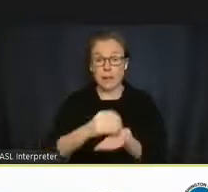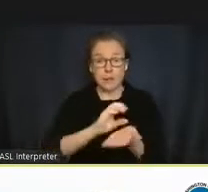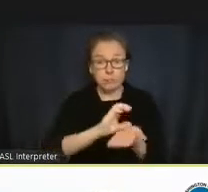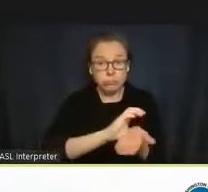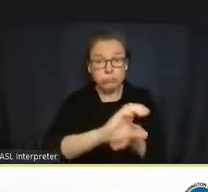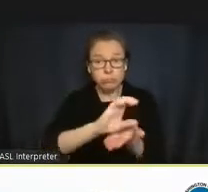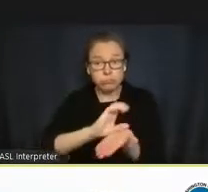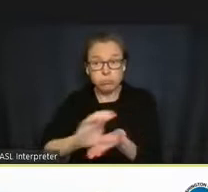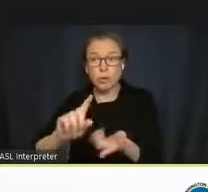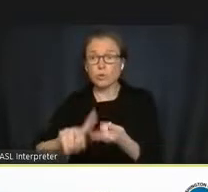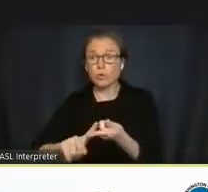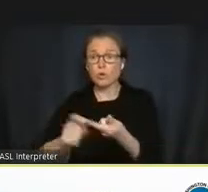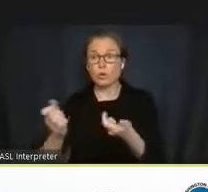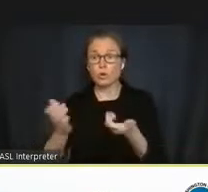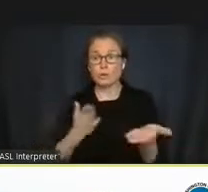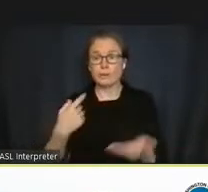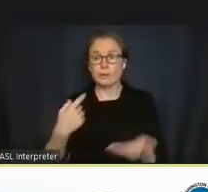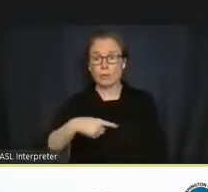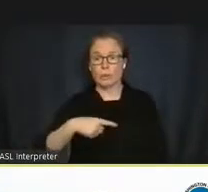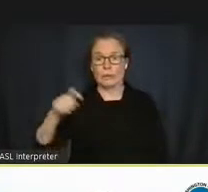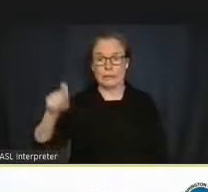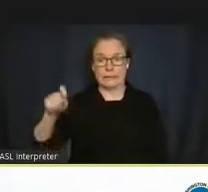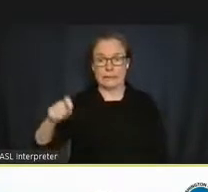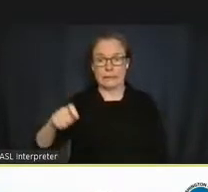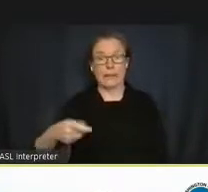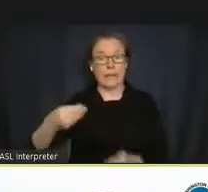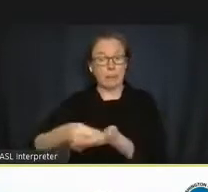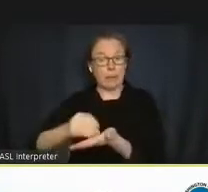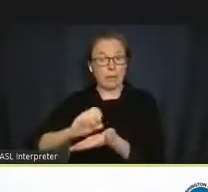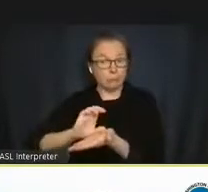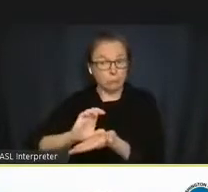levels, fund the board priorities,